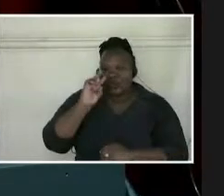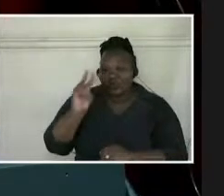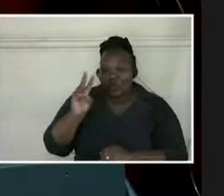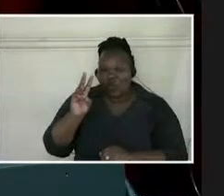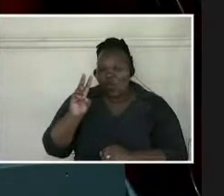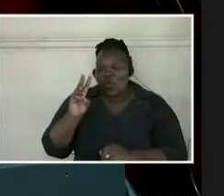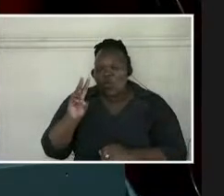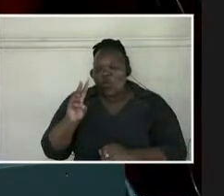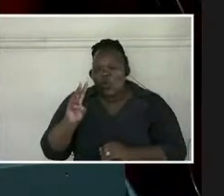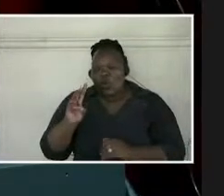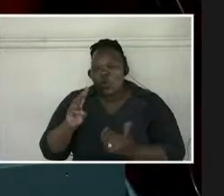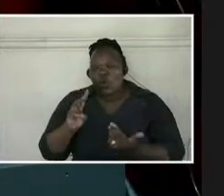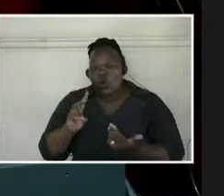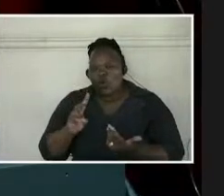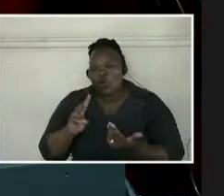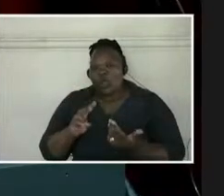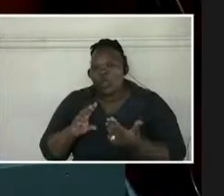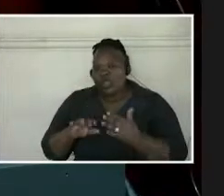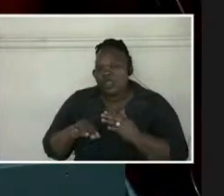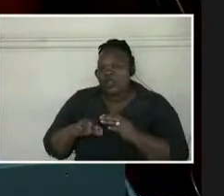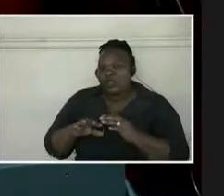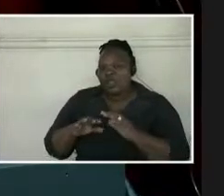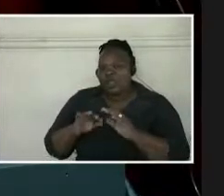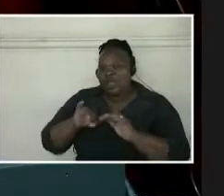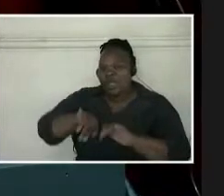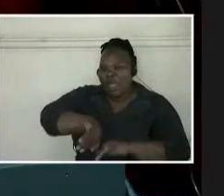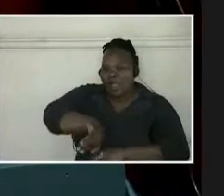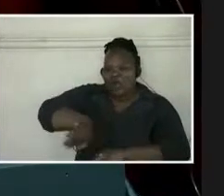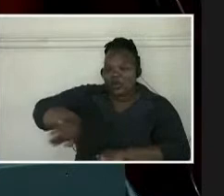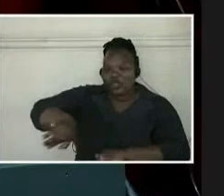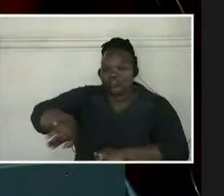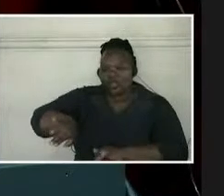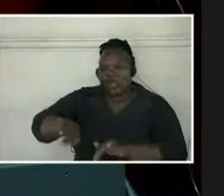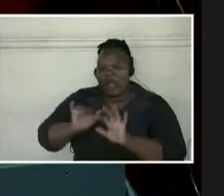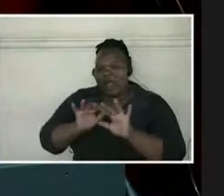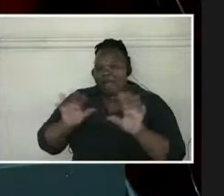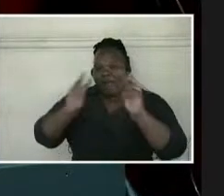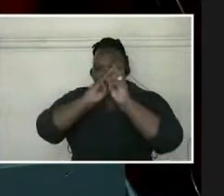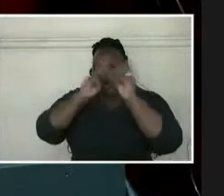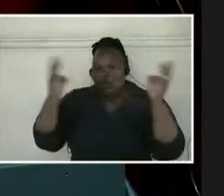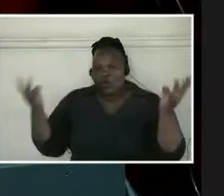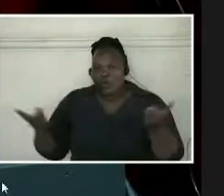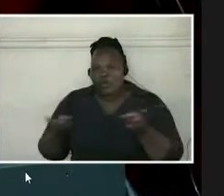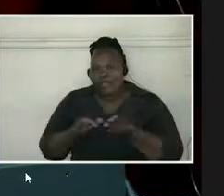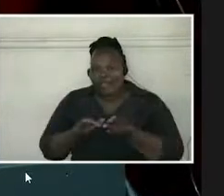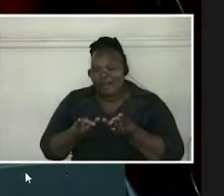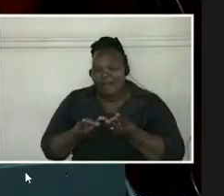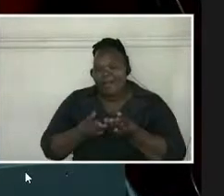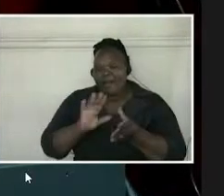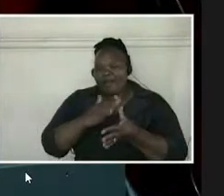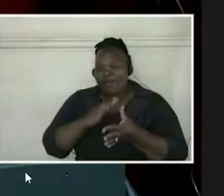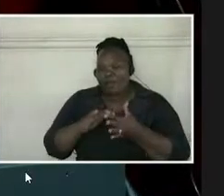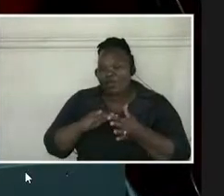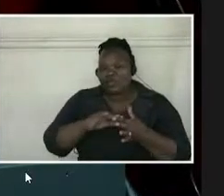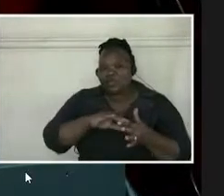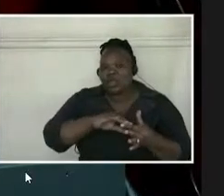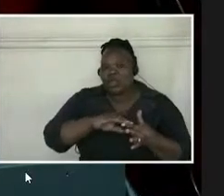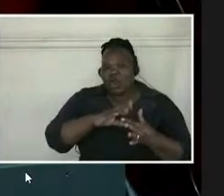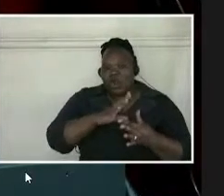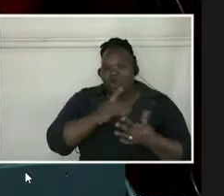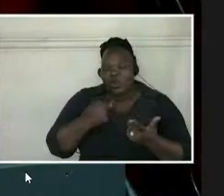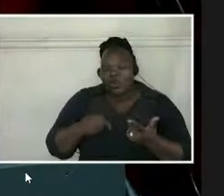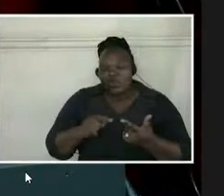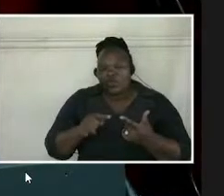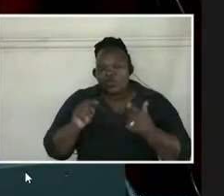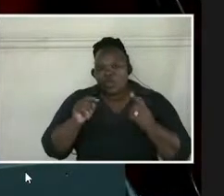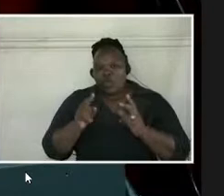spent outlawed and isolated by the people of the world precisely because it has become the